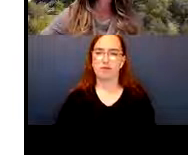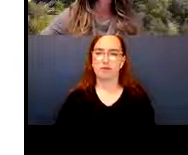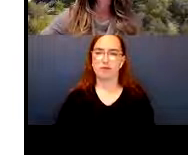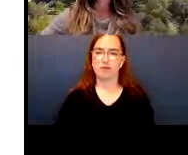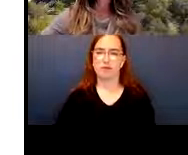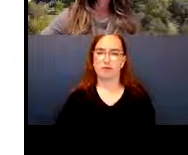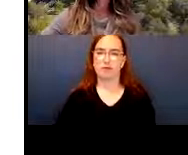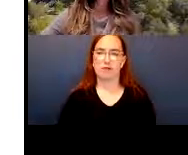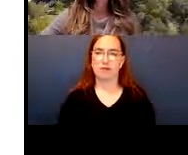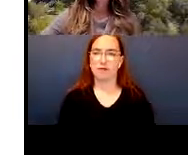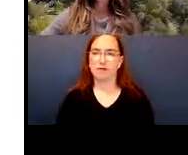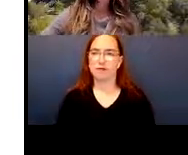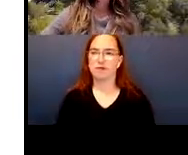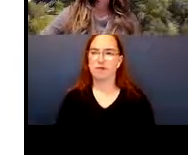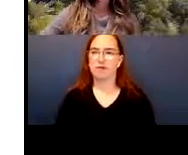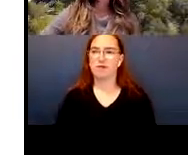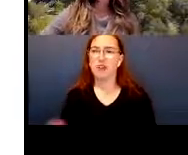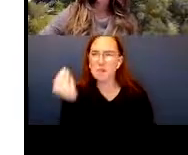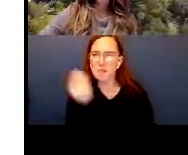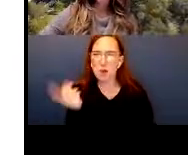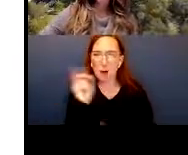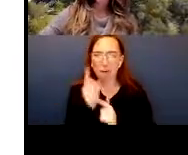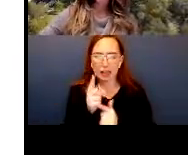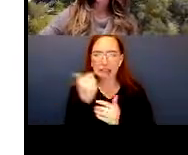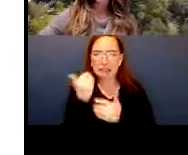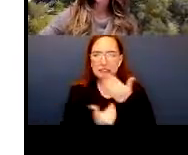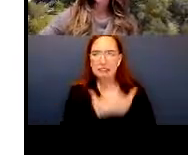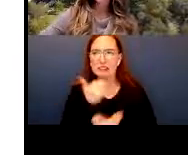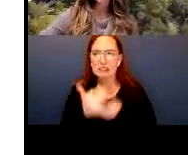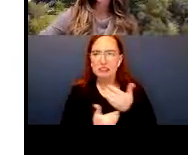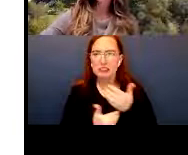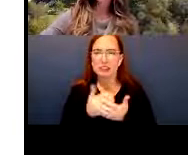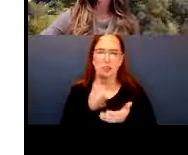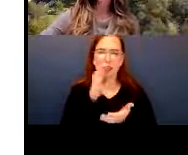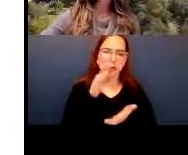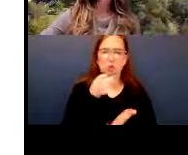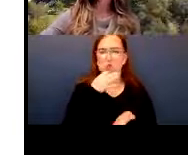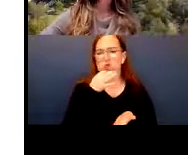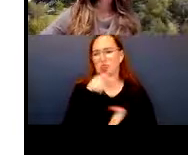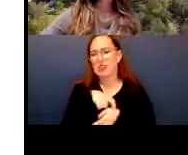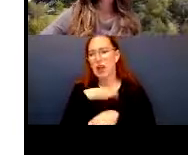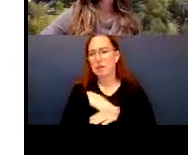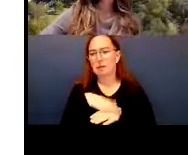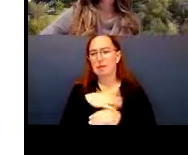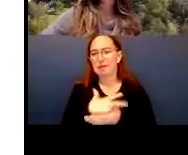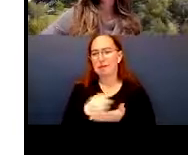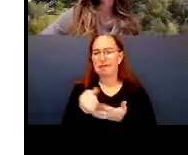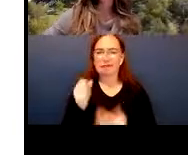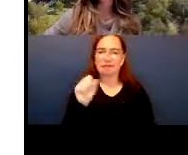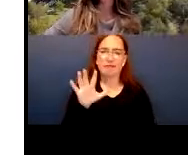I'll give you a few more moments. Start counting down.